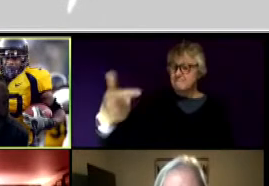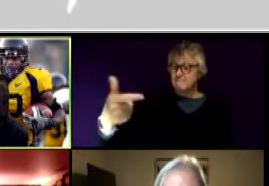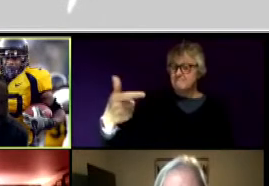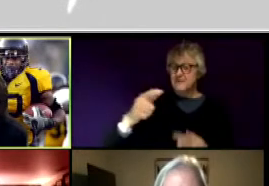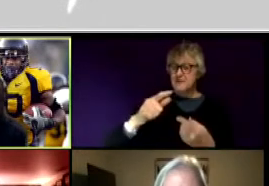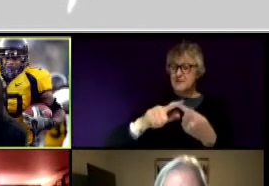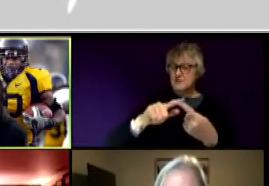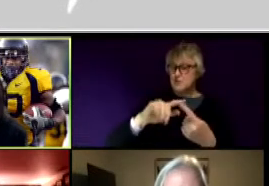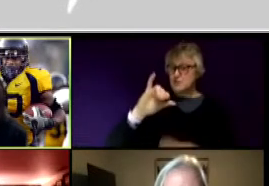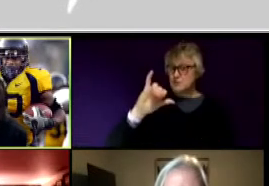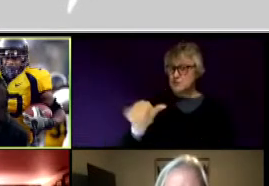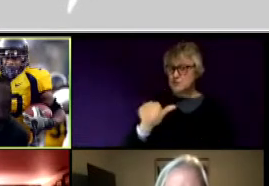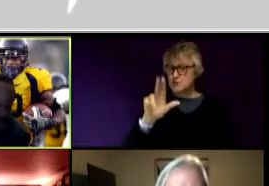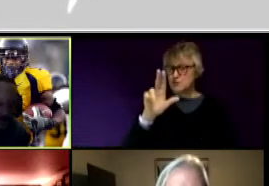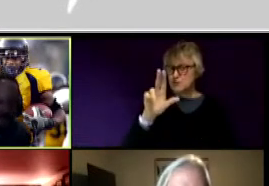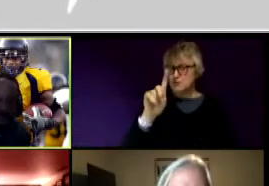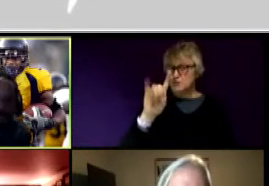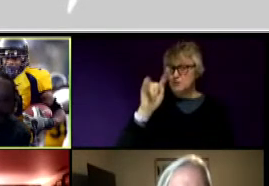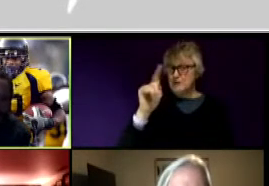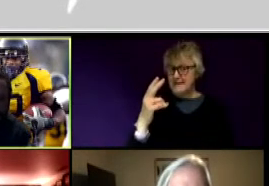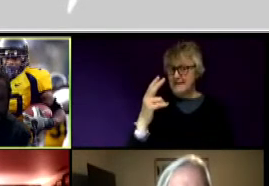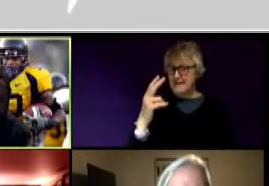Judith. She's the next one next to me.